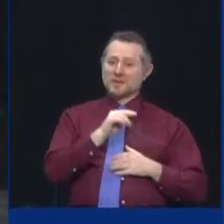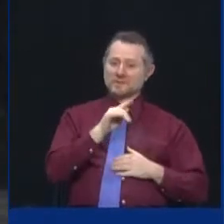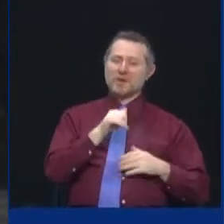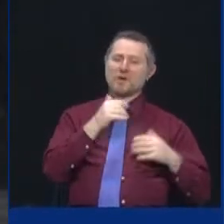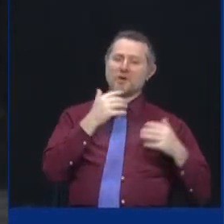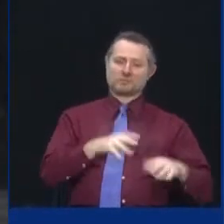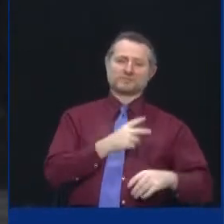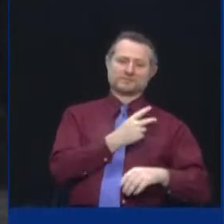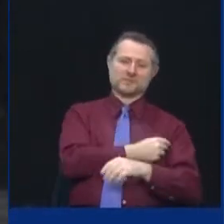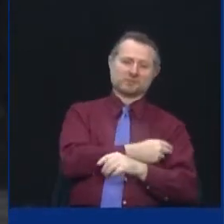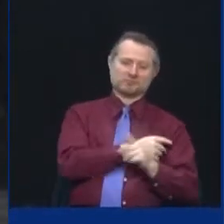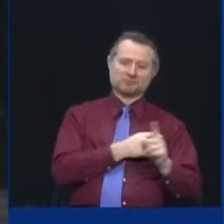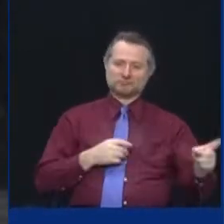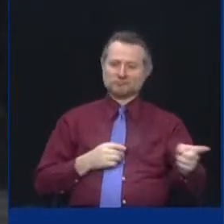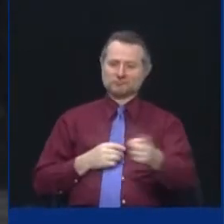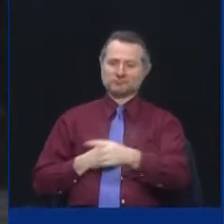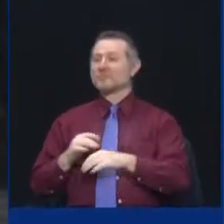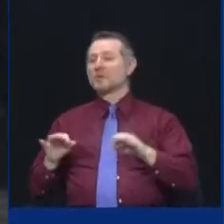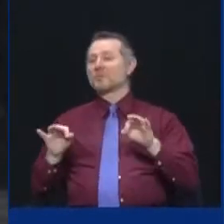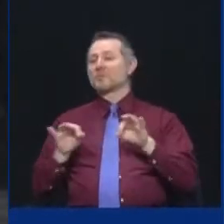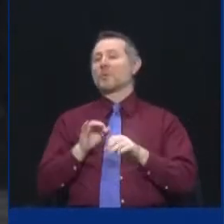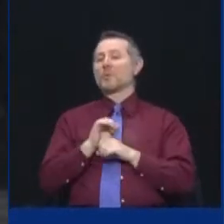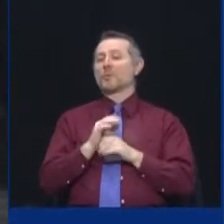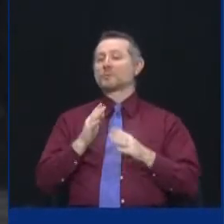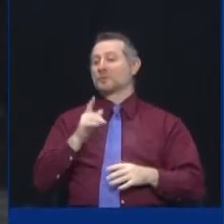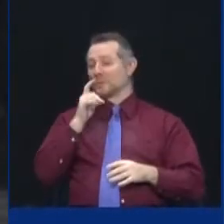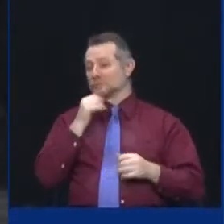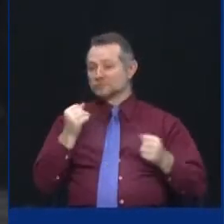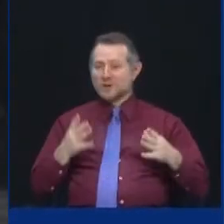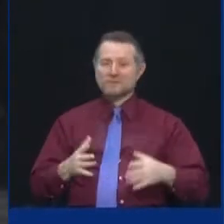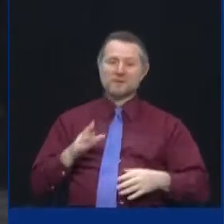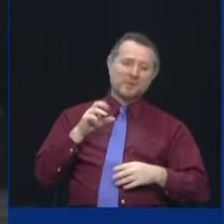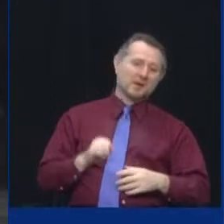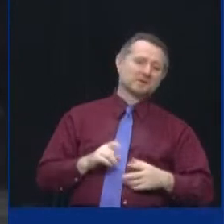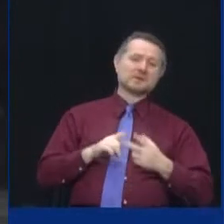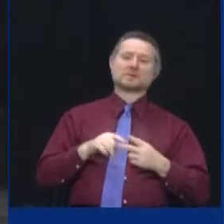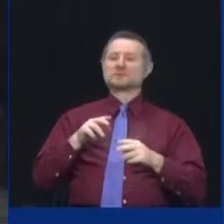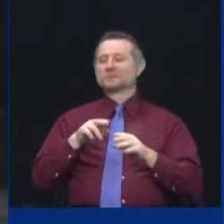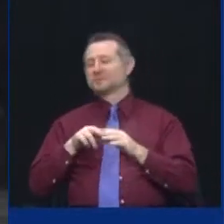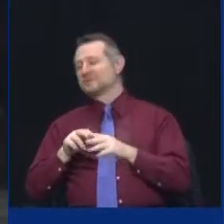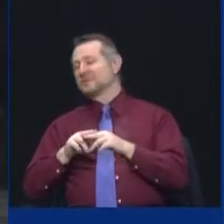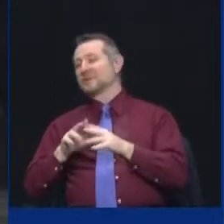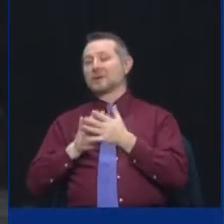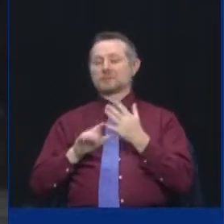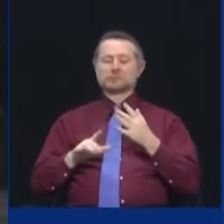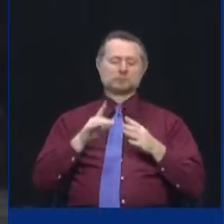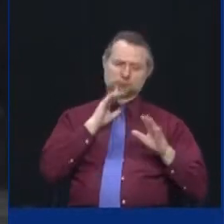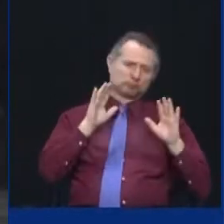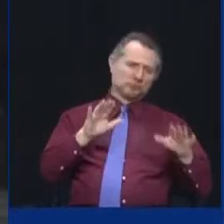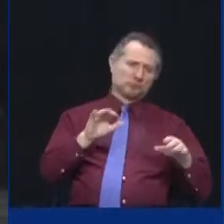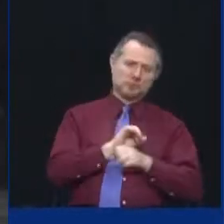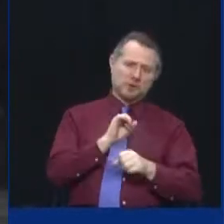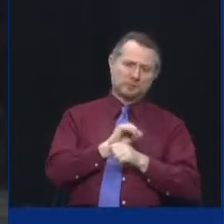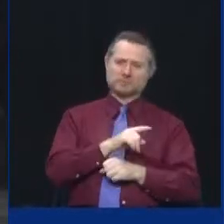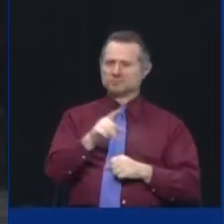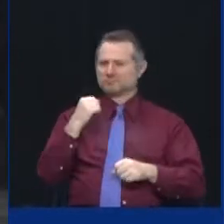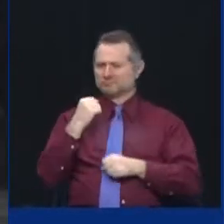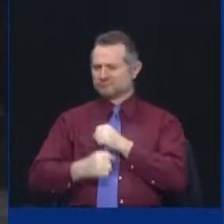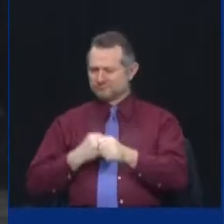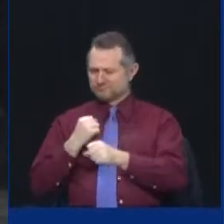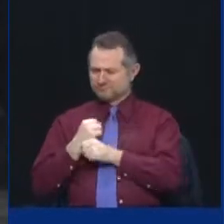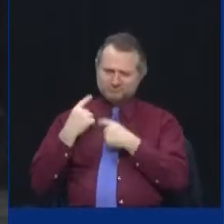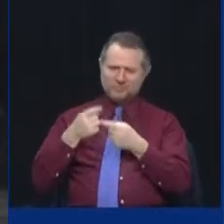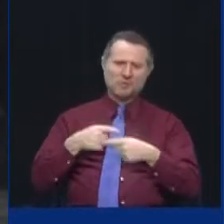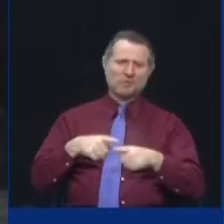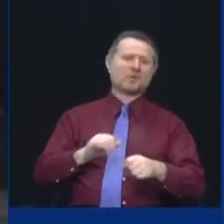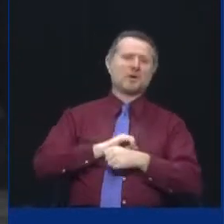workers have done an incredible job keeping themselves and the public safe during the pandemic. I'm